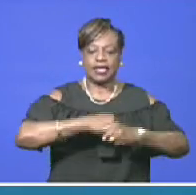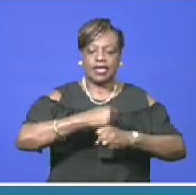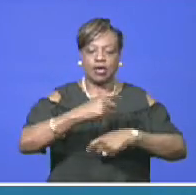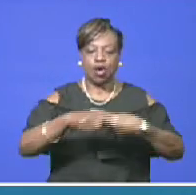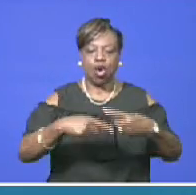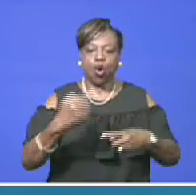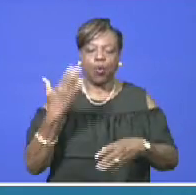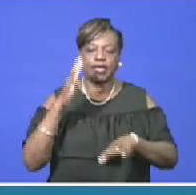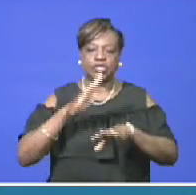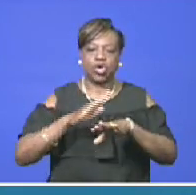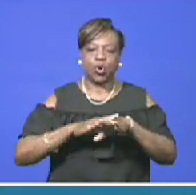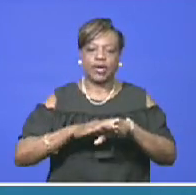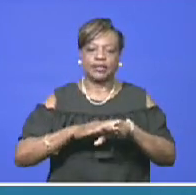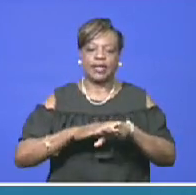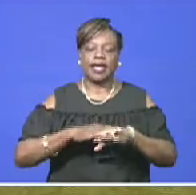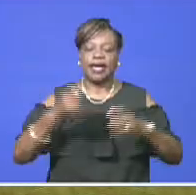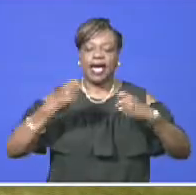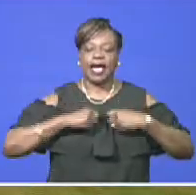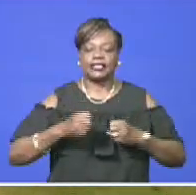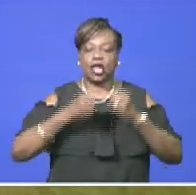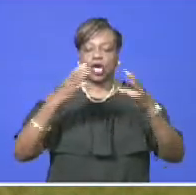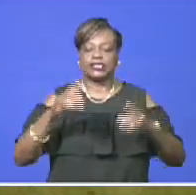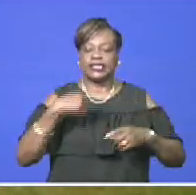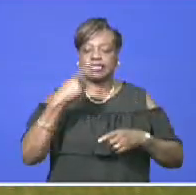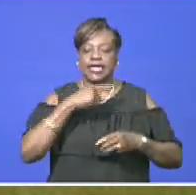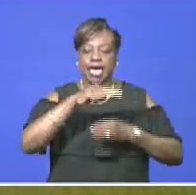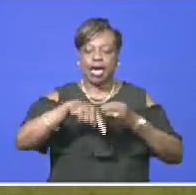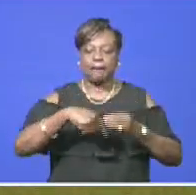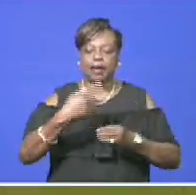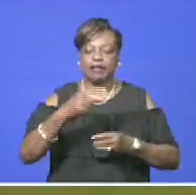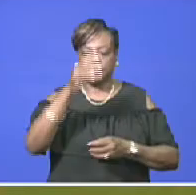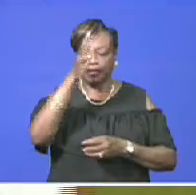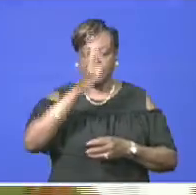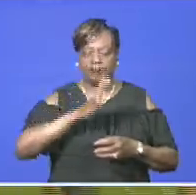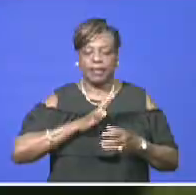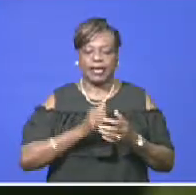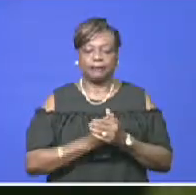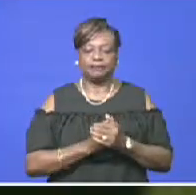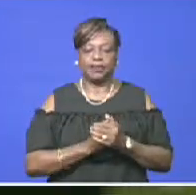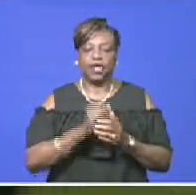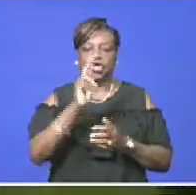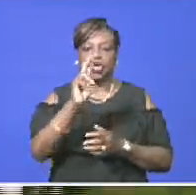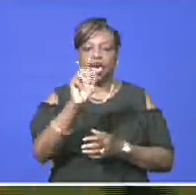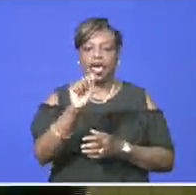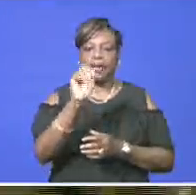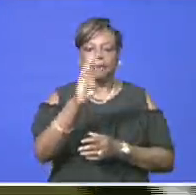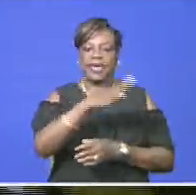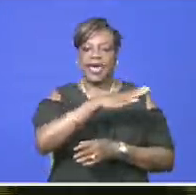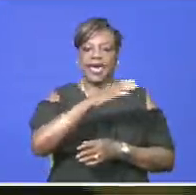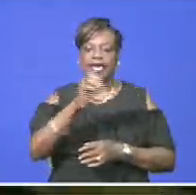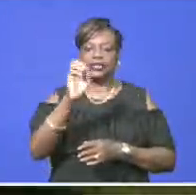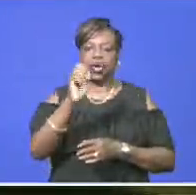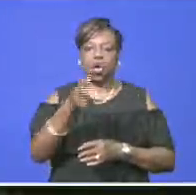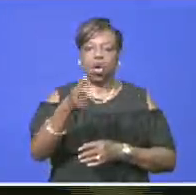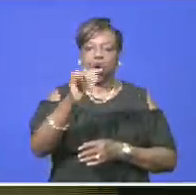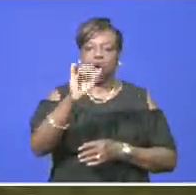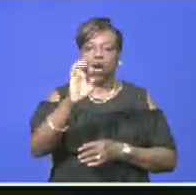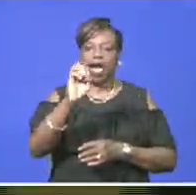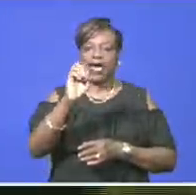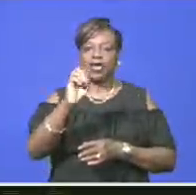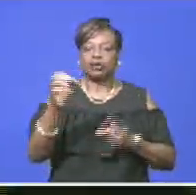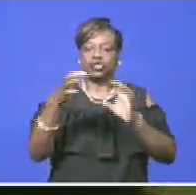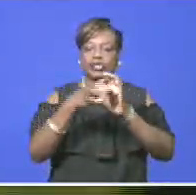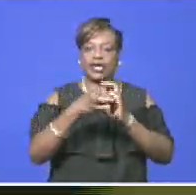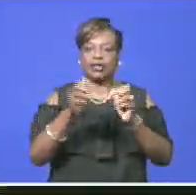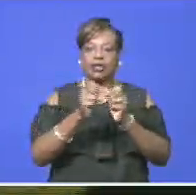a lot about these guys and really our whole team. While here, UAB and Ohio joined up with the Commonwealth American Football League to put on a